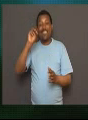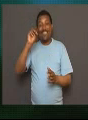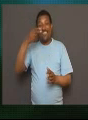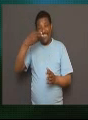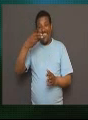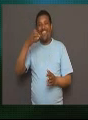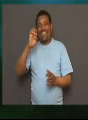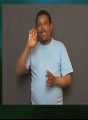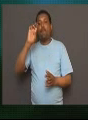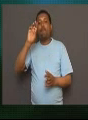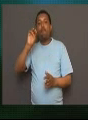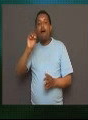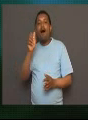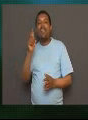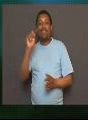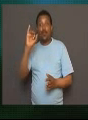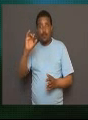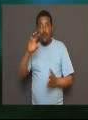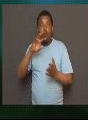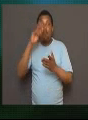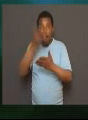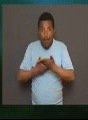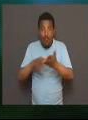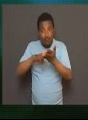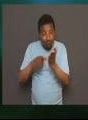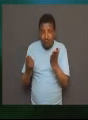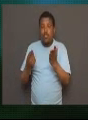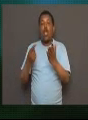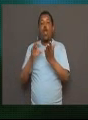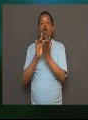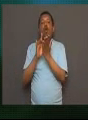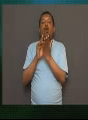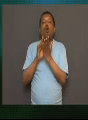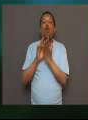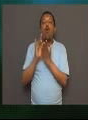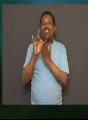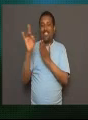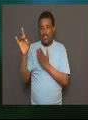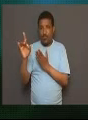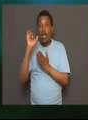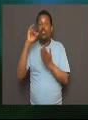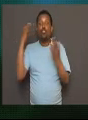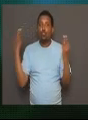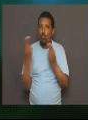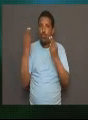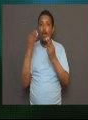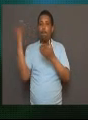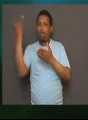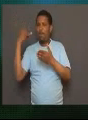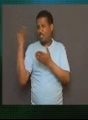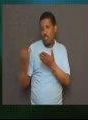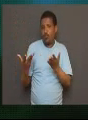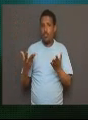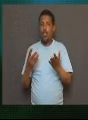Choroschematic maps are qualitative maps that use pictures and letters, which